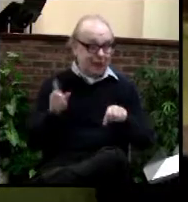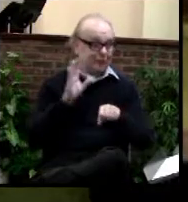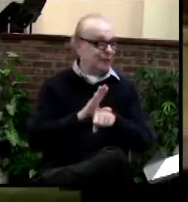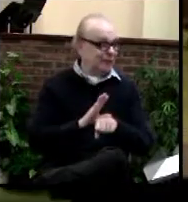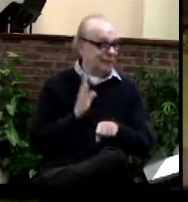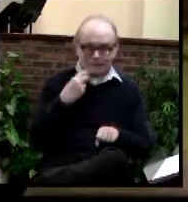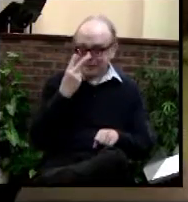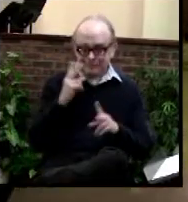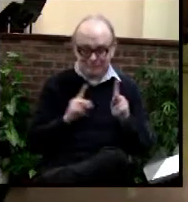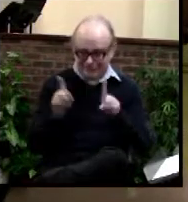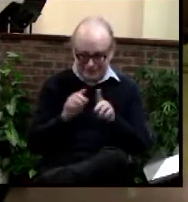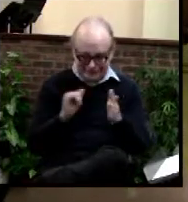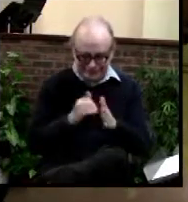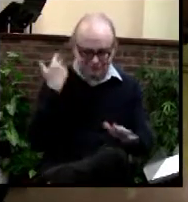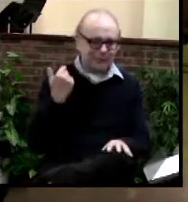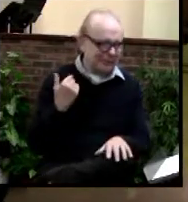Life.